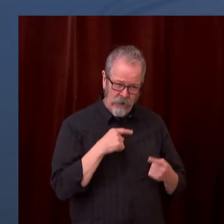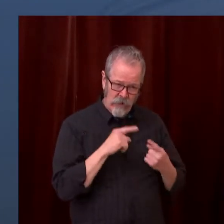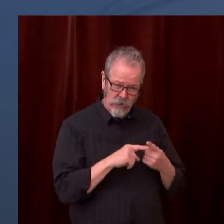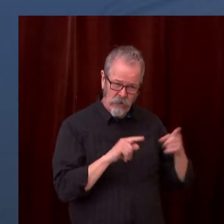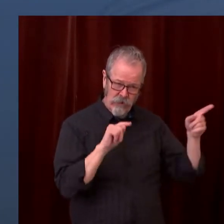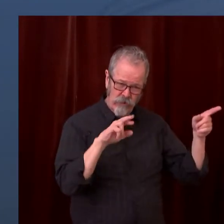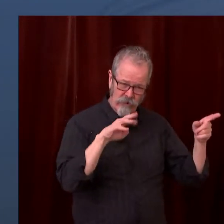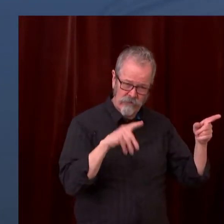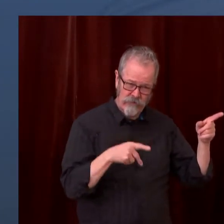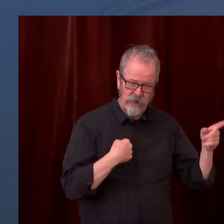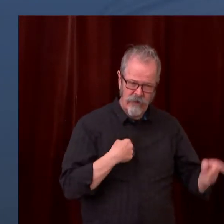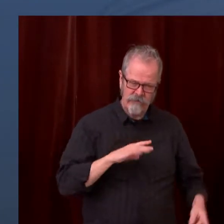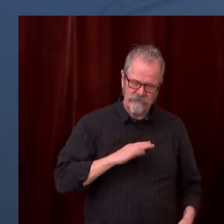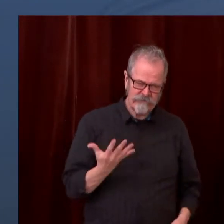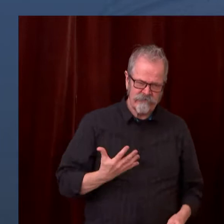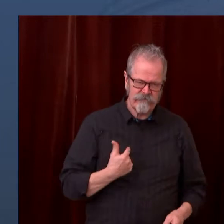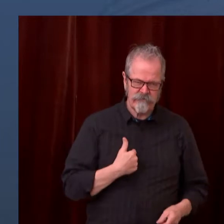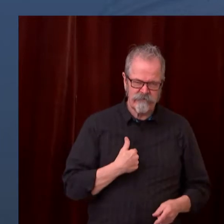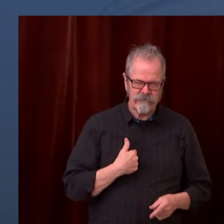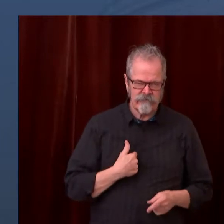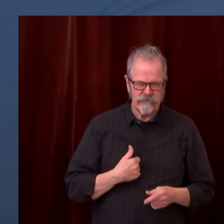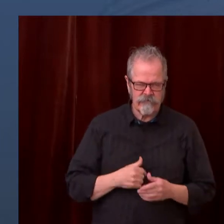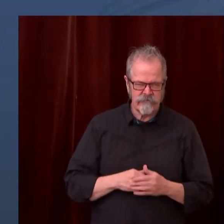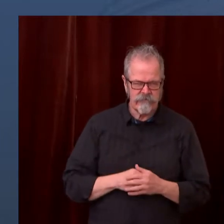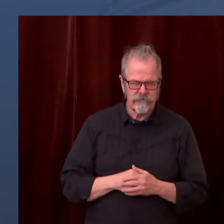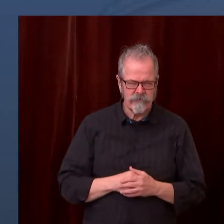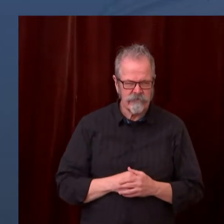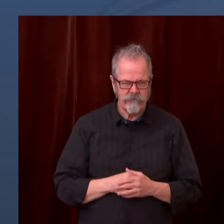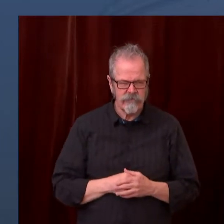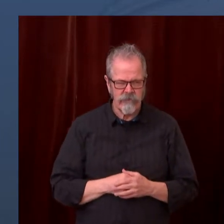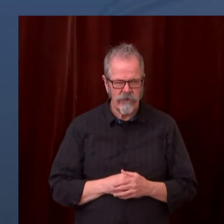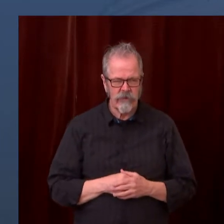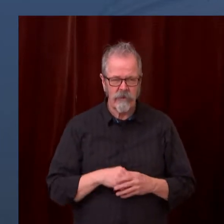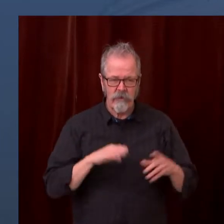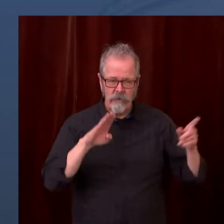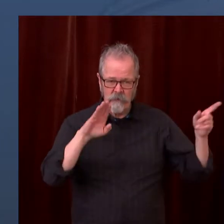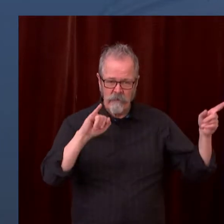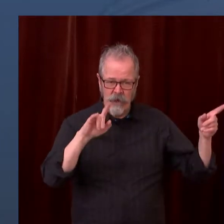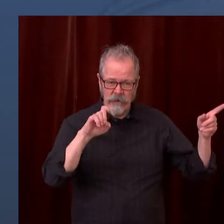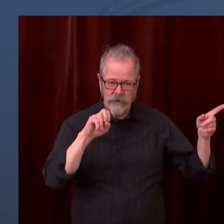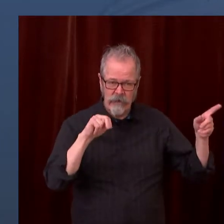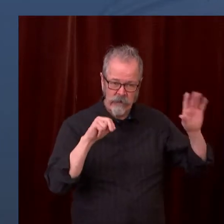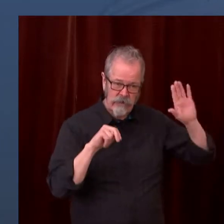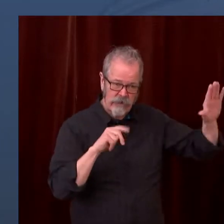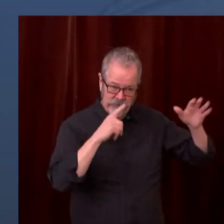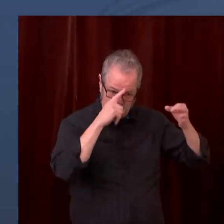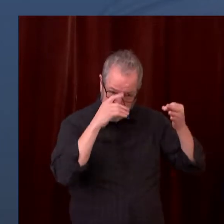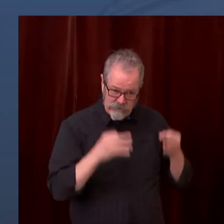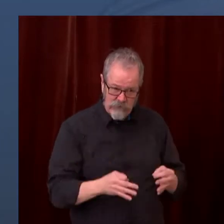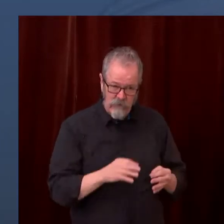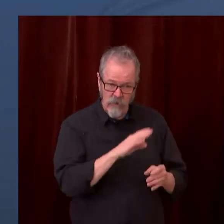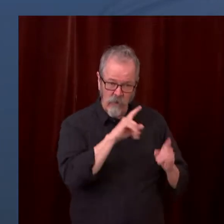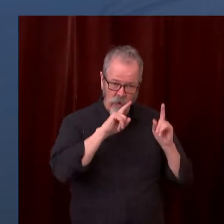by President Biden. I disagreed with it. I thought it was imperative that we keep